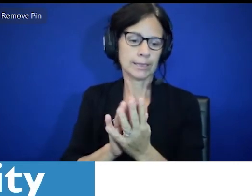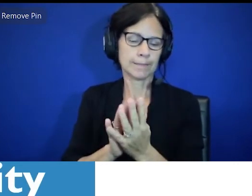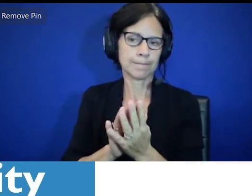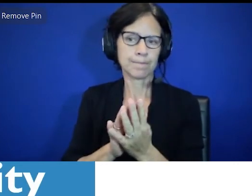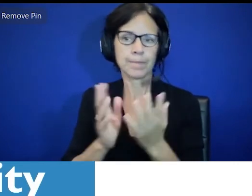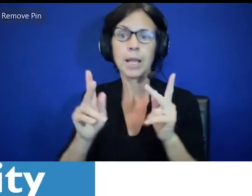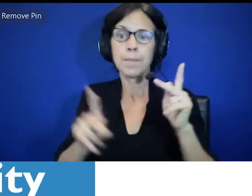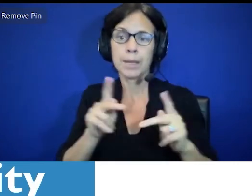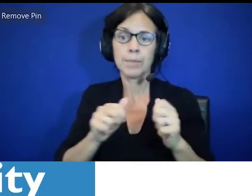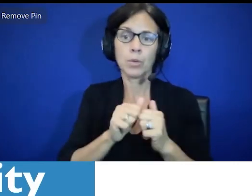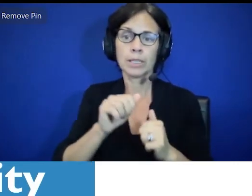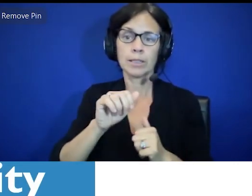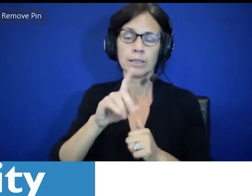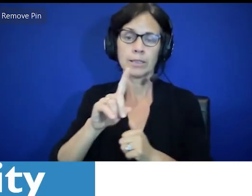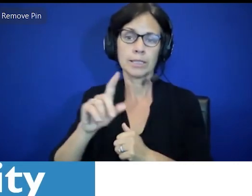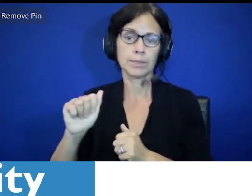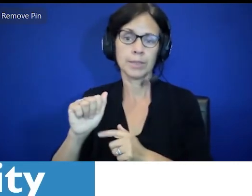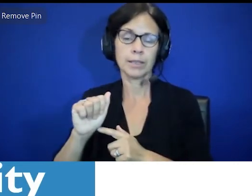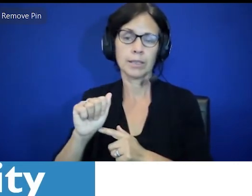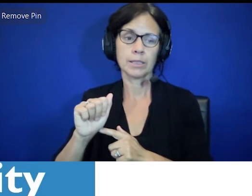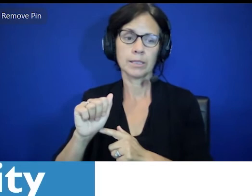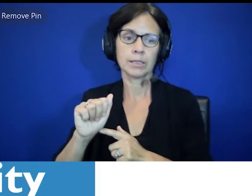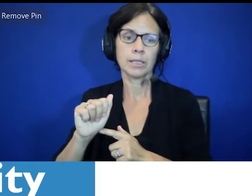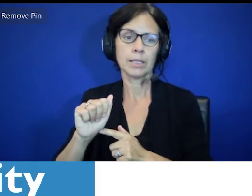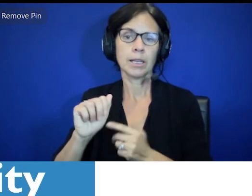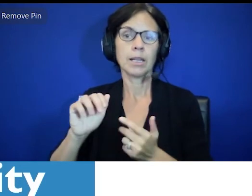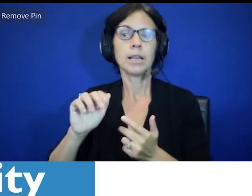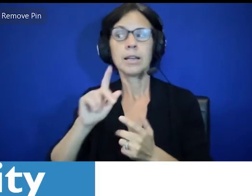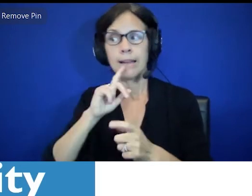people with disabilities being the mentor